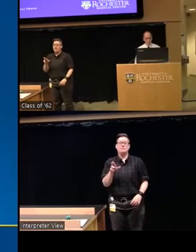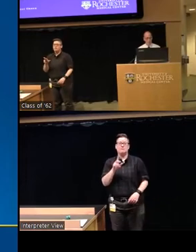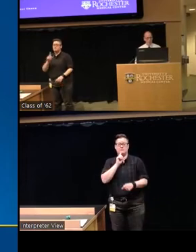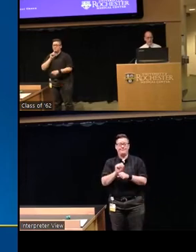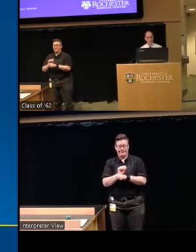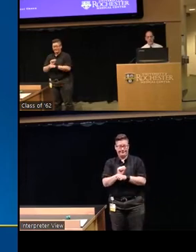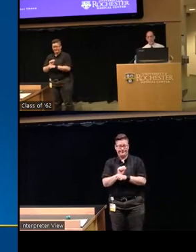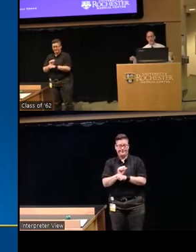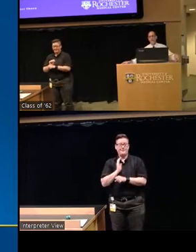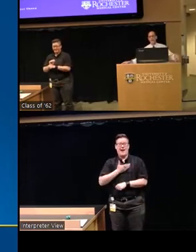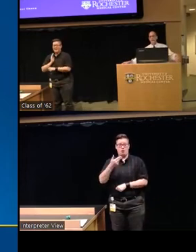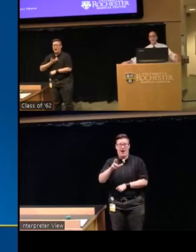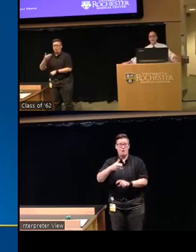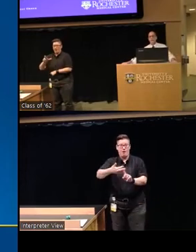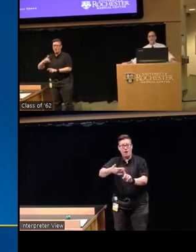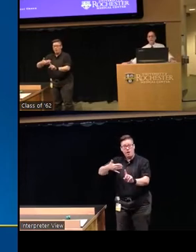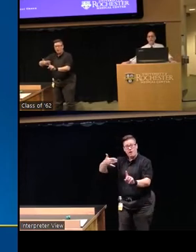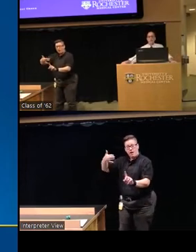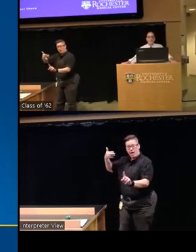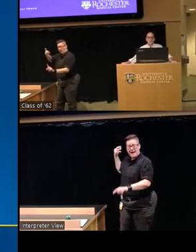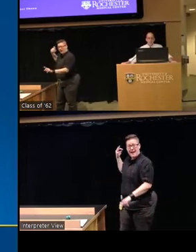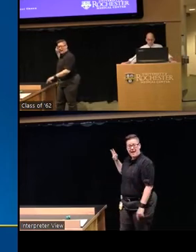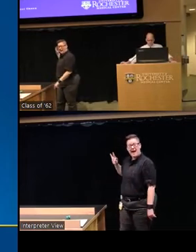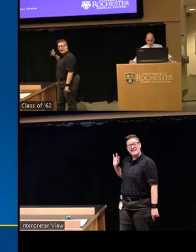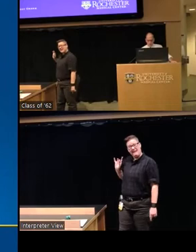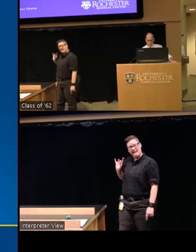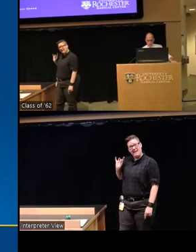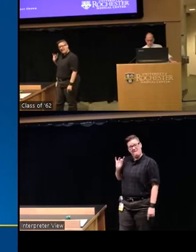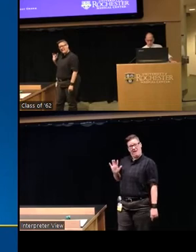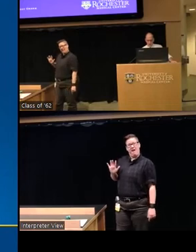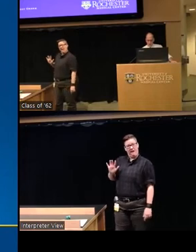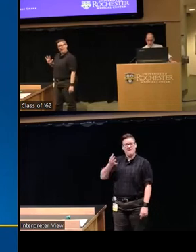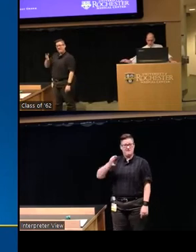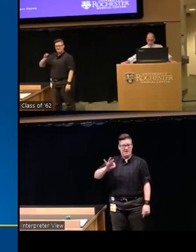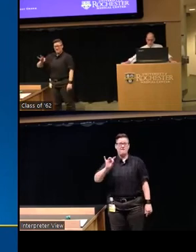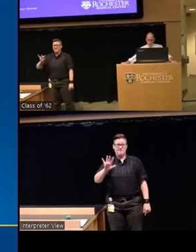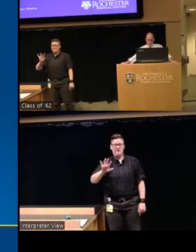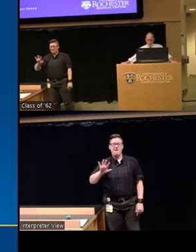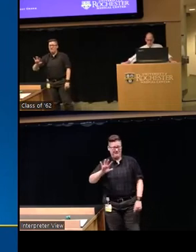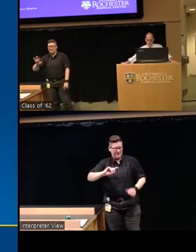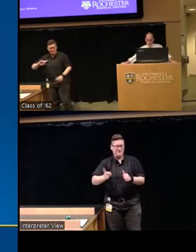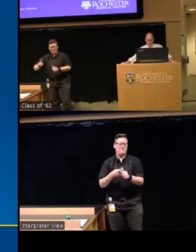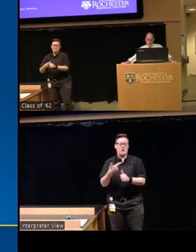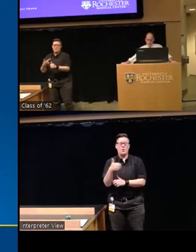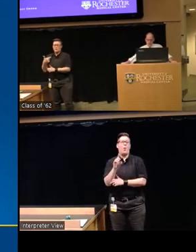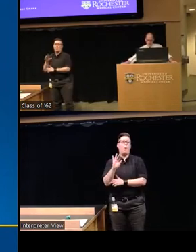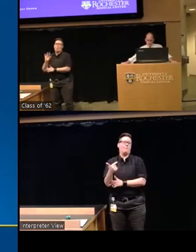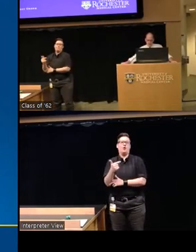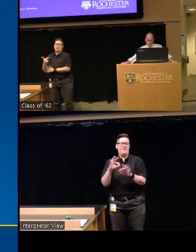our Grand Rounds dates back to 1985 when we had our first Goldberg